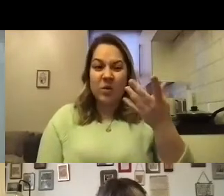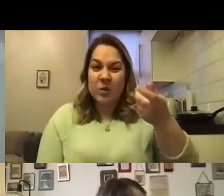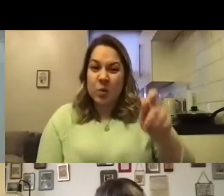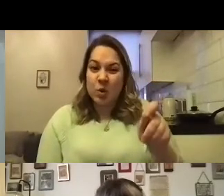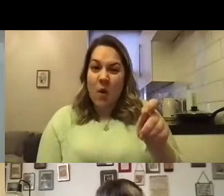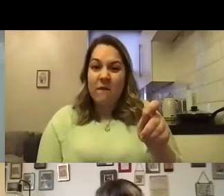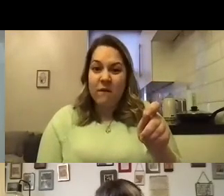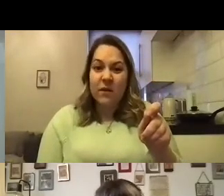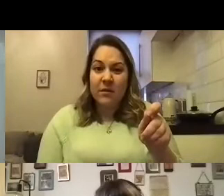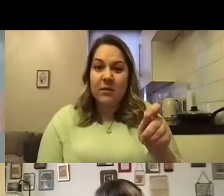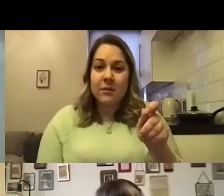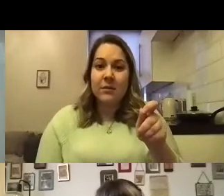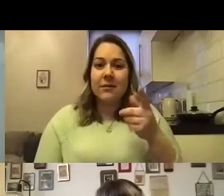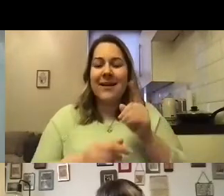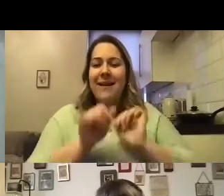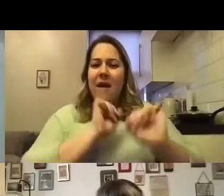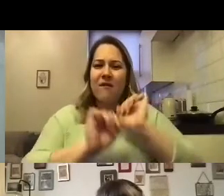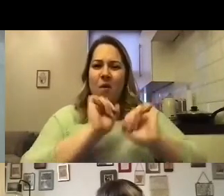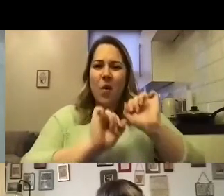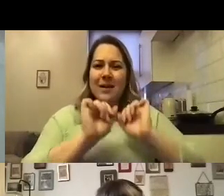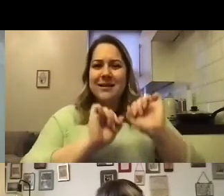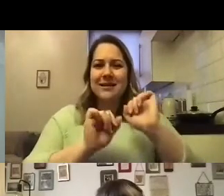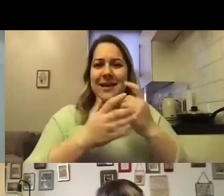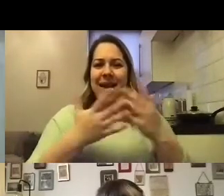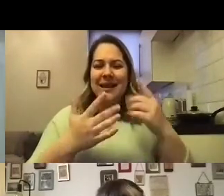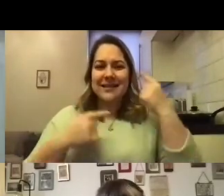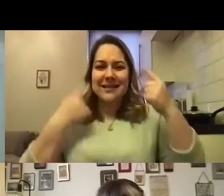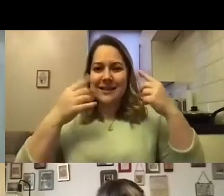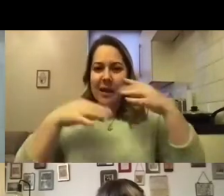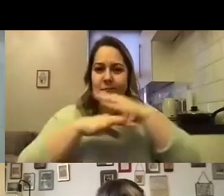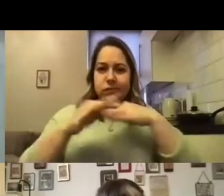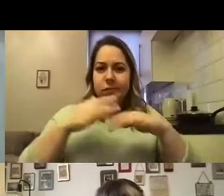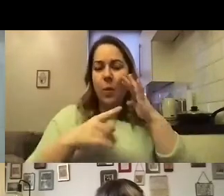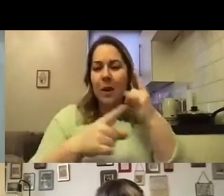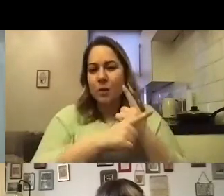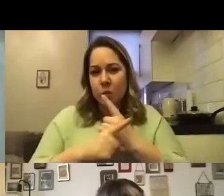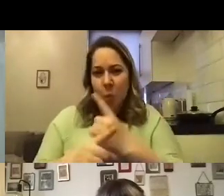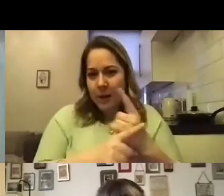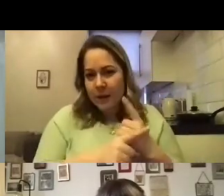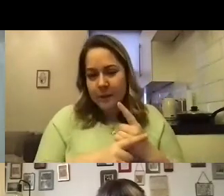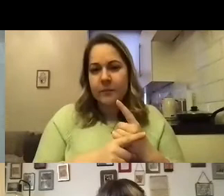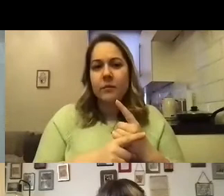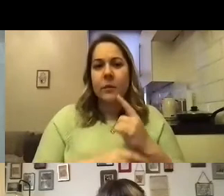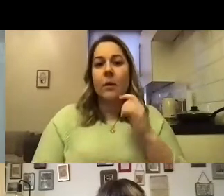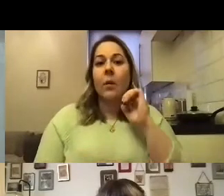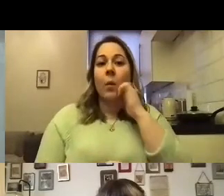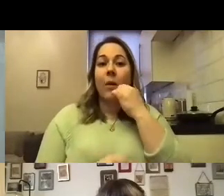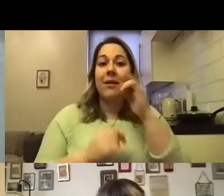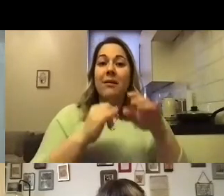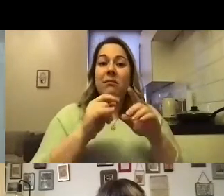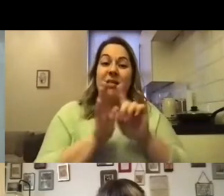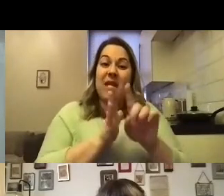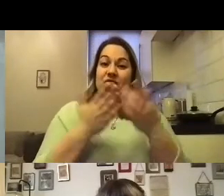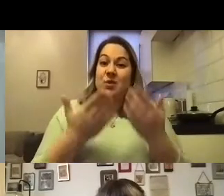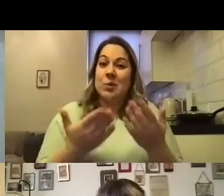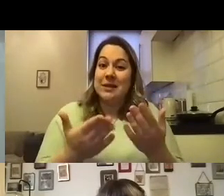microphones off just to avoid any interference while people are speaking. There will be a chance later on to